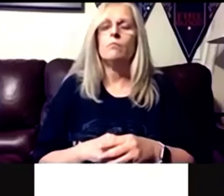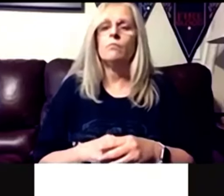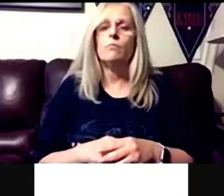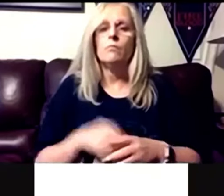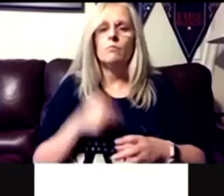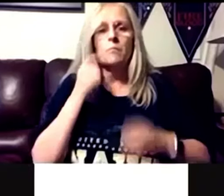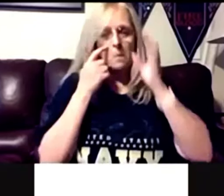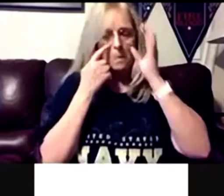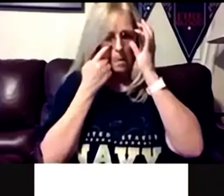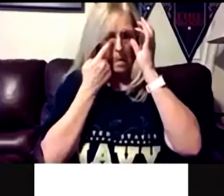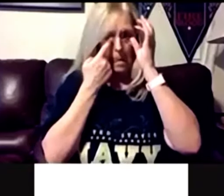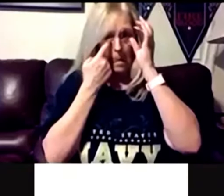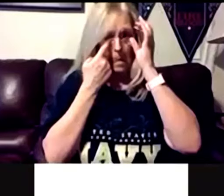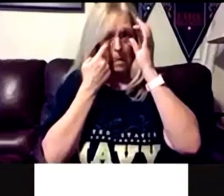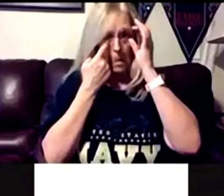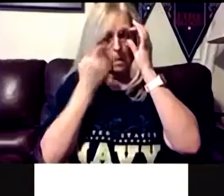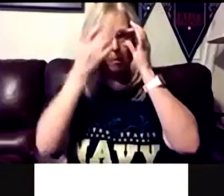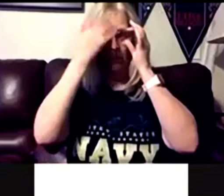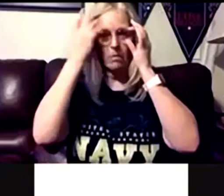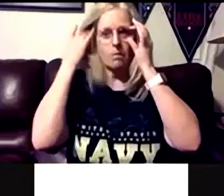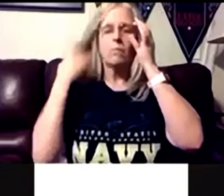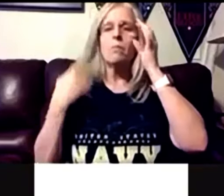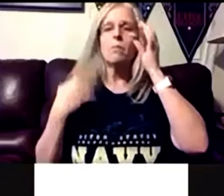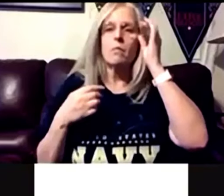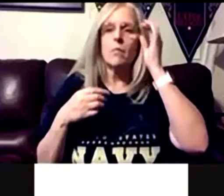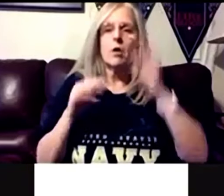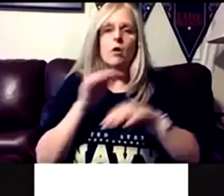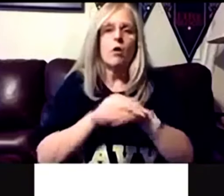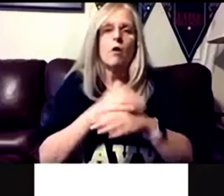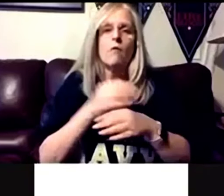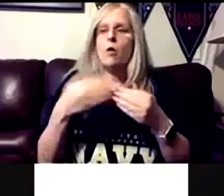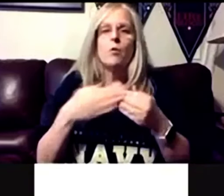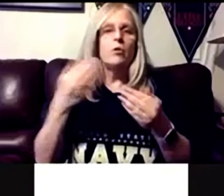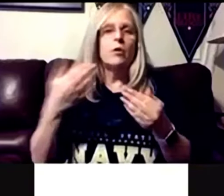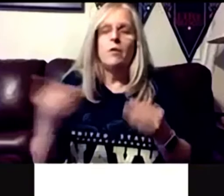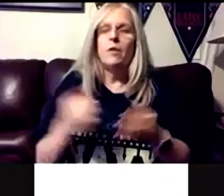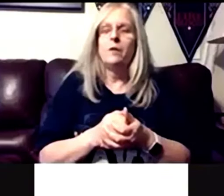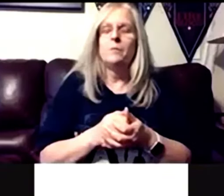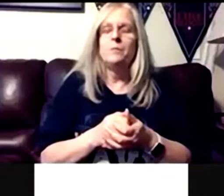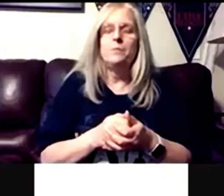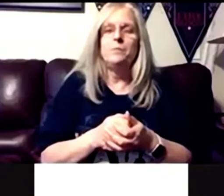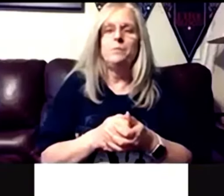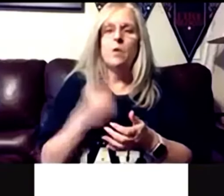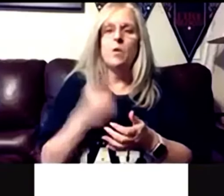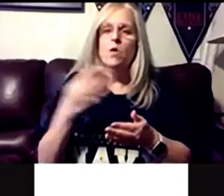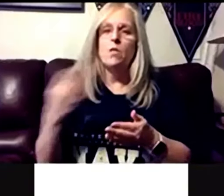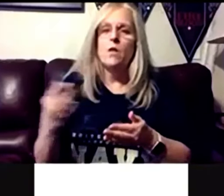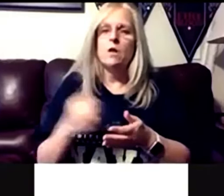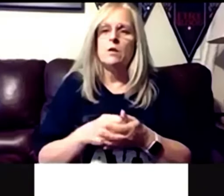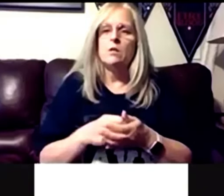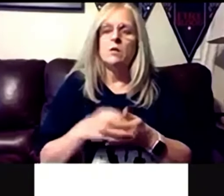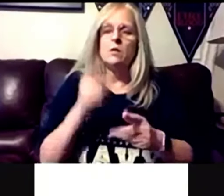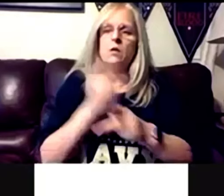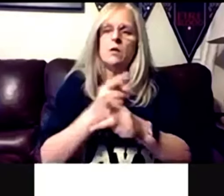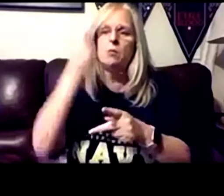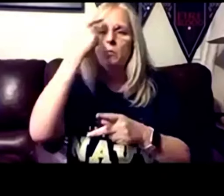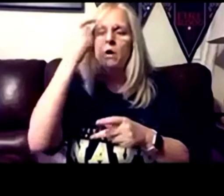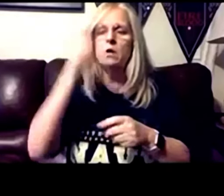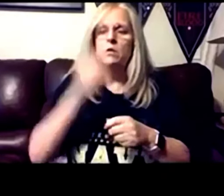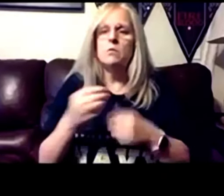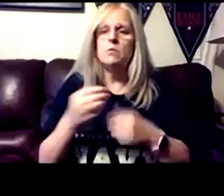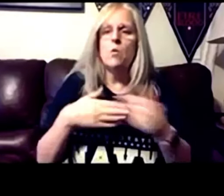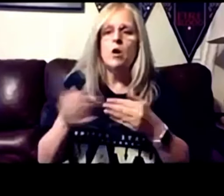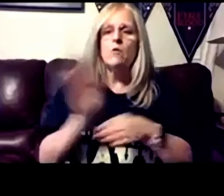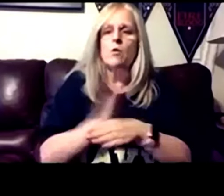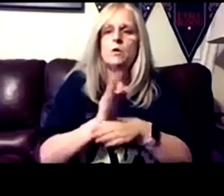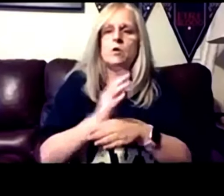Well, you've covered almost everything, I'm sure. The one thing that you just keep in mind, whatever business you're